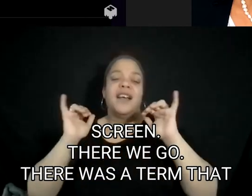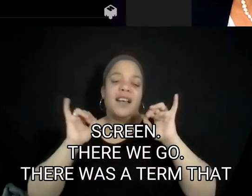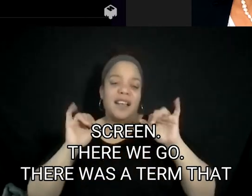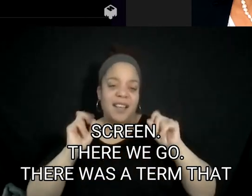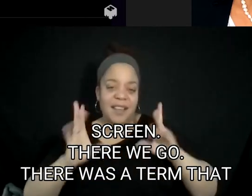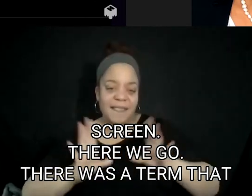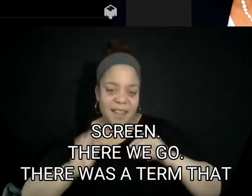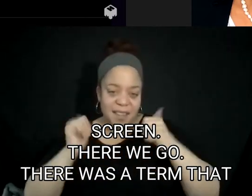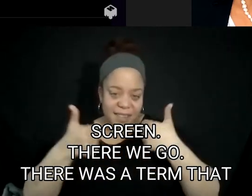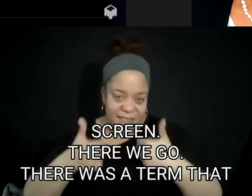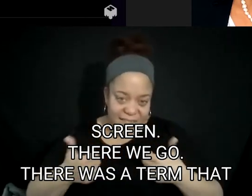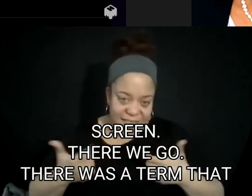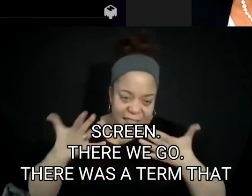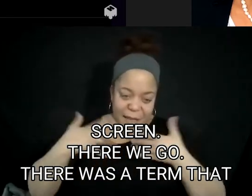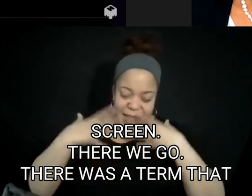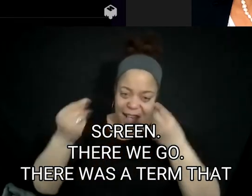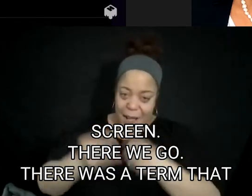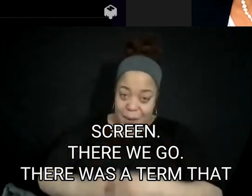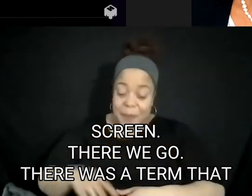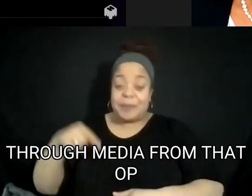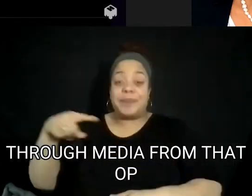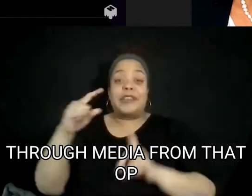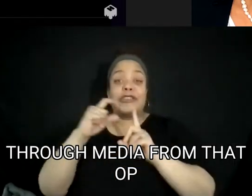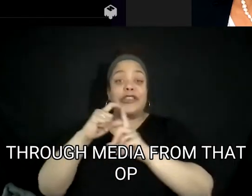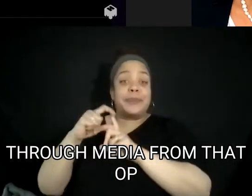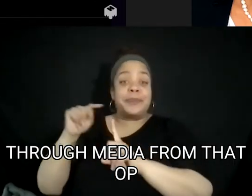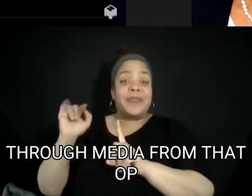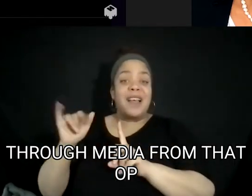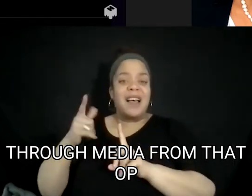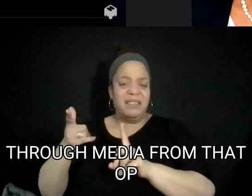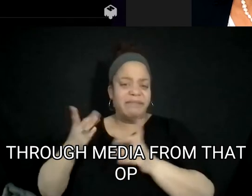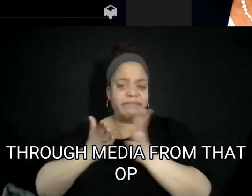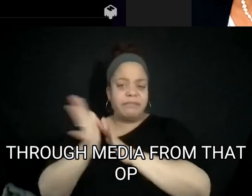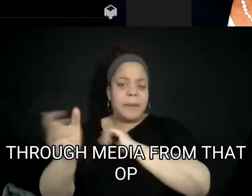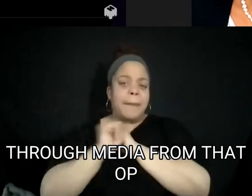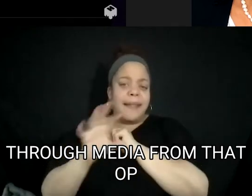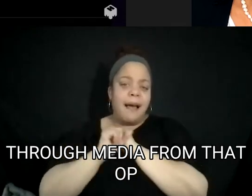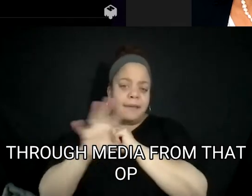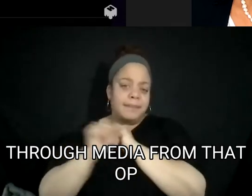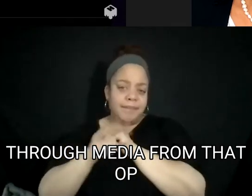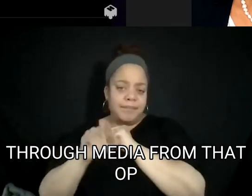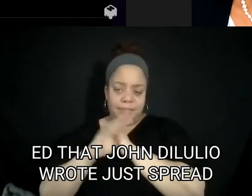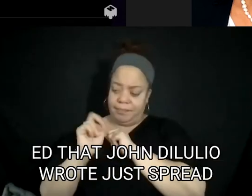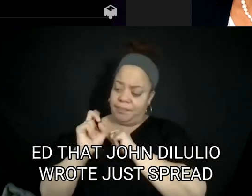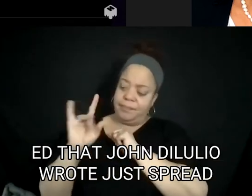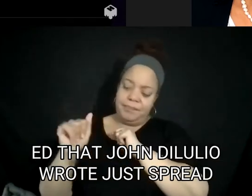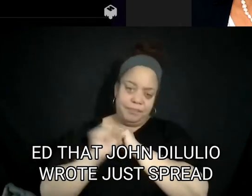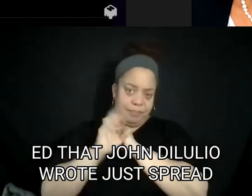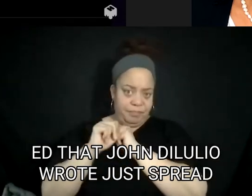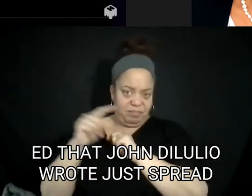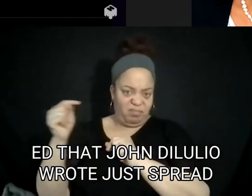DiIulio wrote just spread like wildfire and shaped representation.